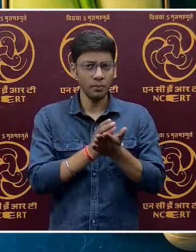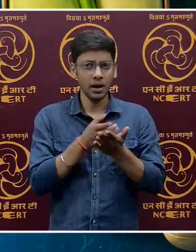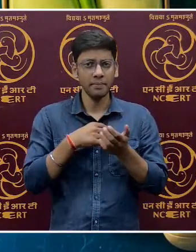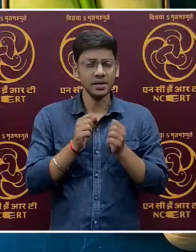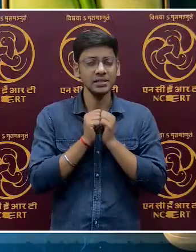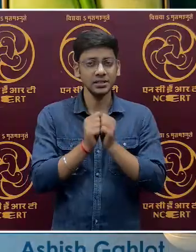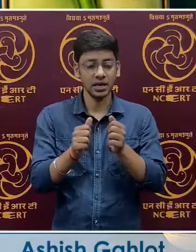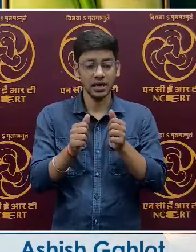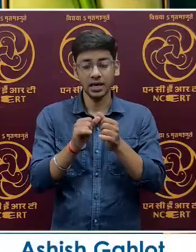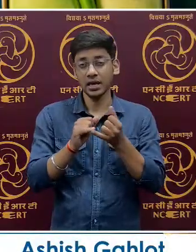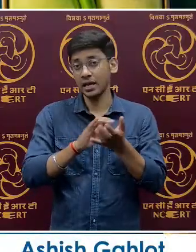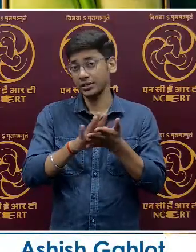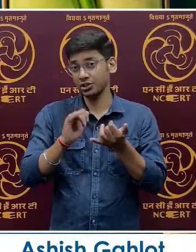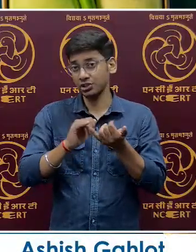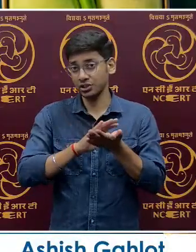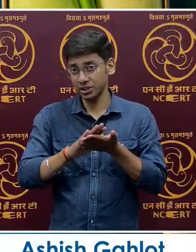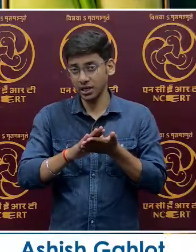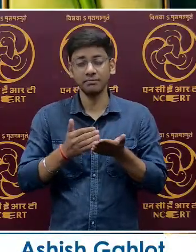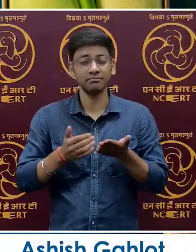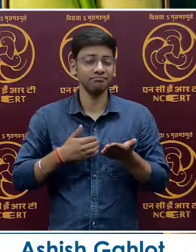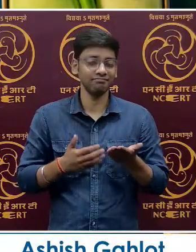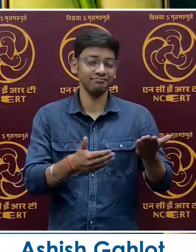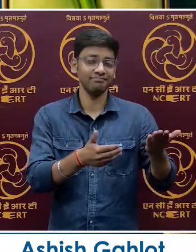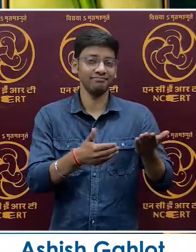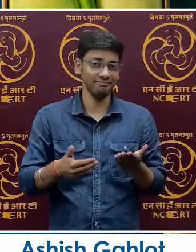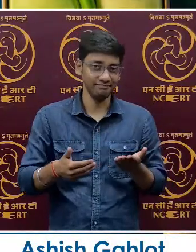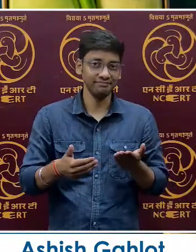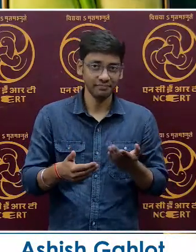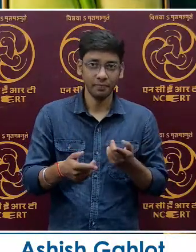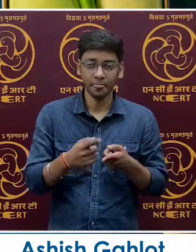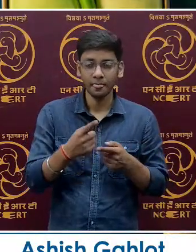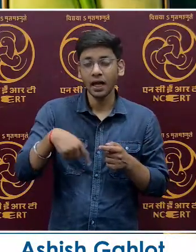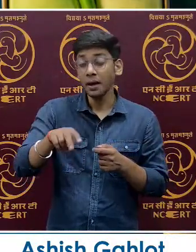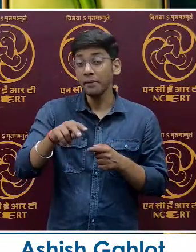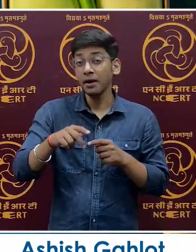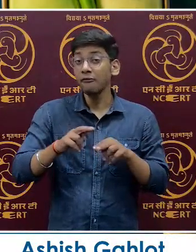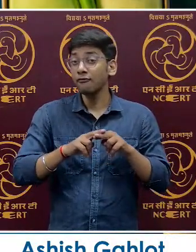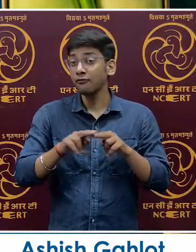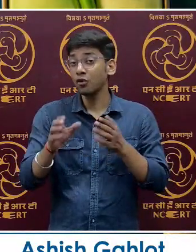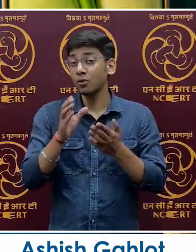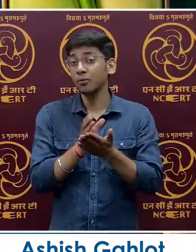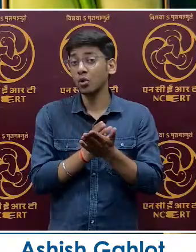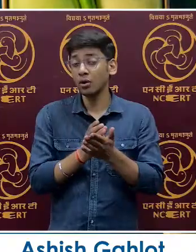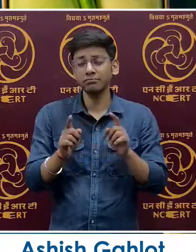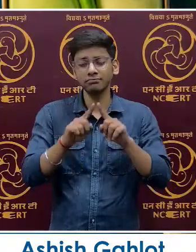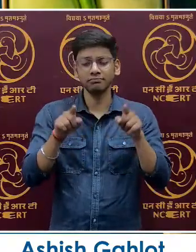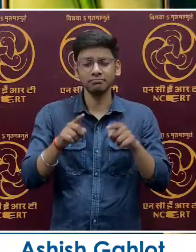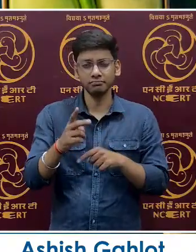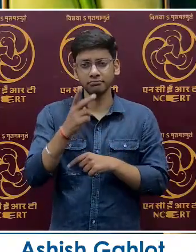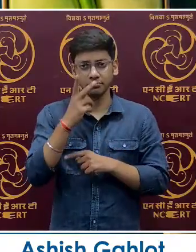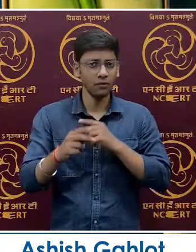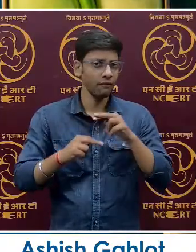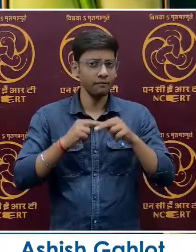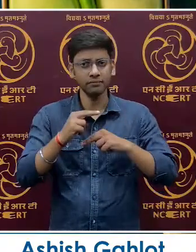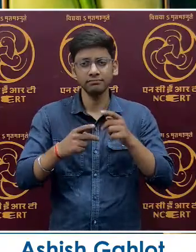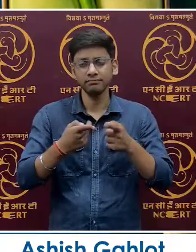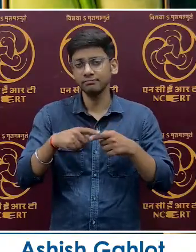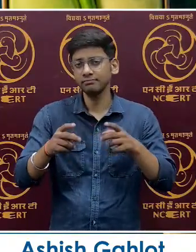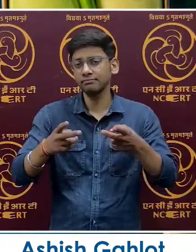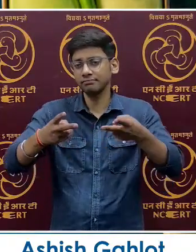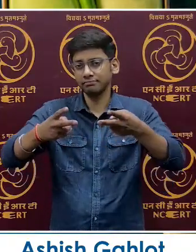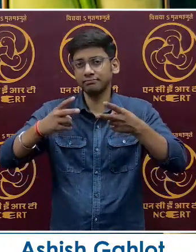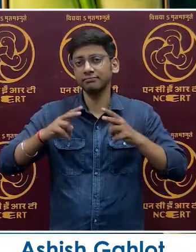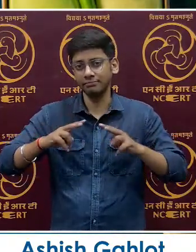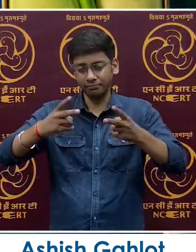us Ashish. Ashish, a very warm welcome to you. You can see Ashish on your screens and he'll be interpreting each and every word that we are going